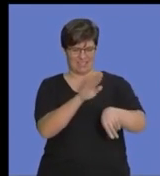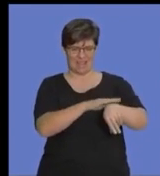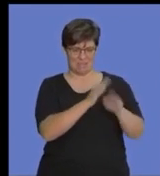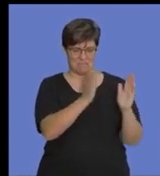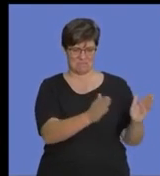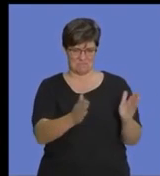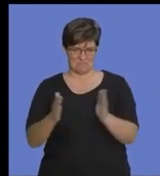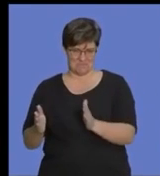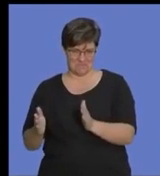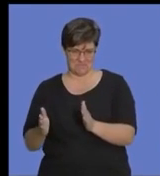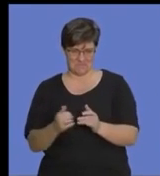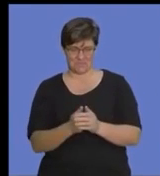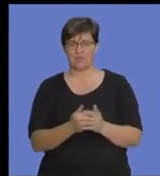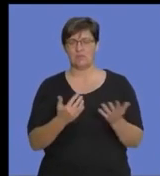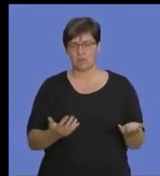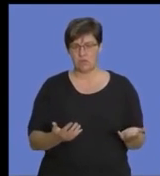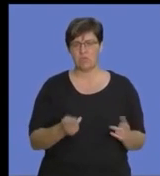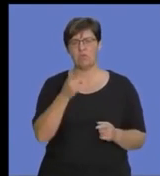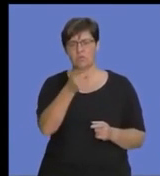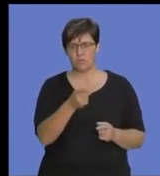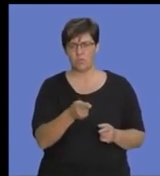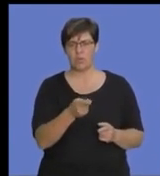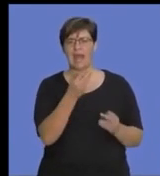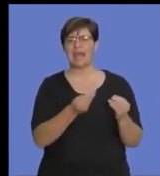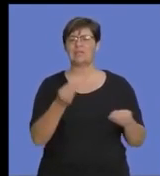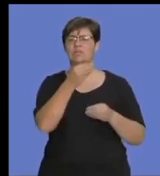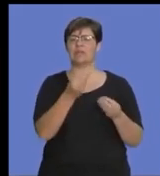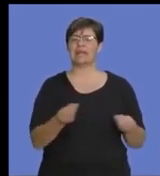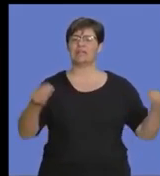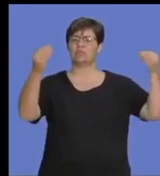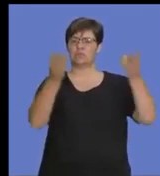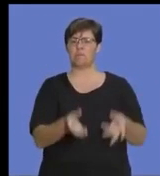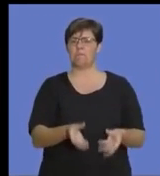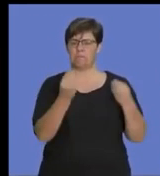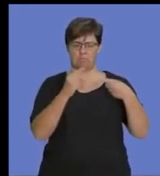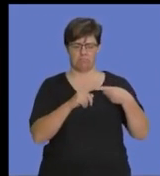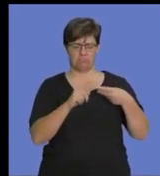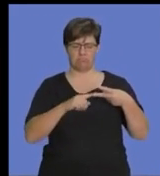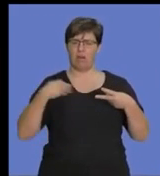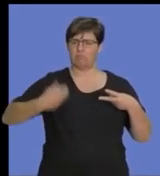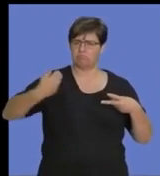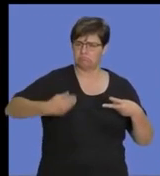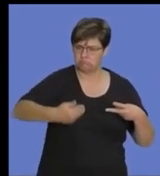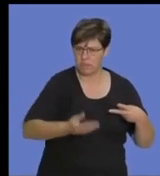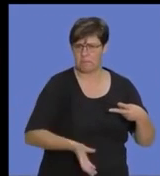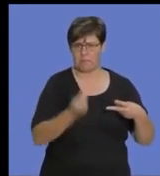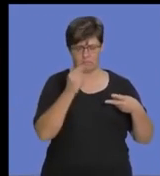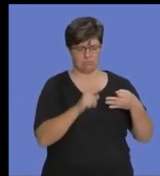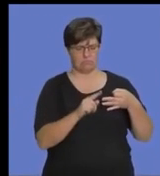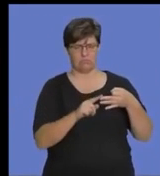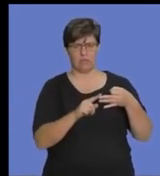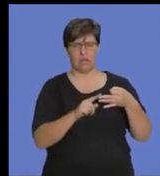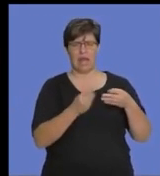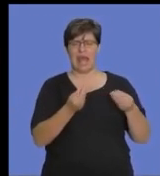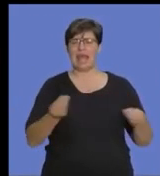money is all about how do you get your interest? How often do you get your interest? What does your interest change